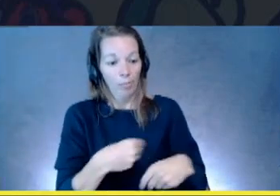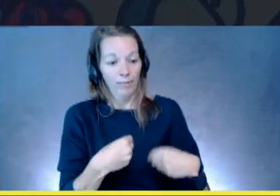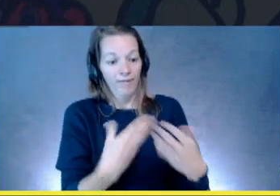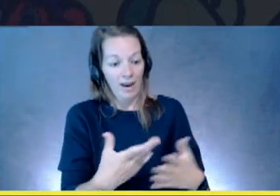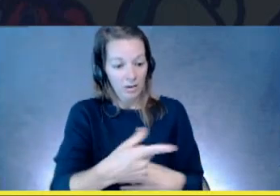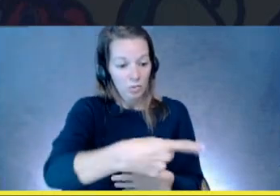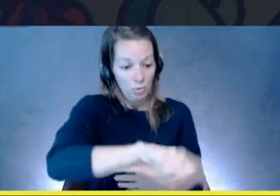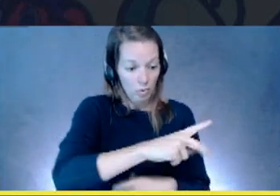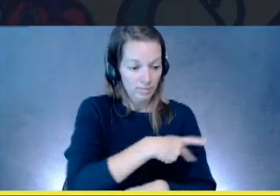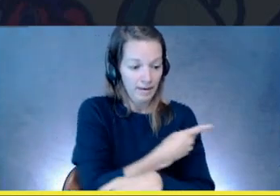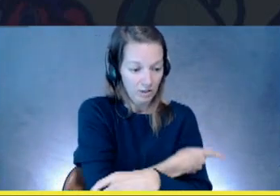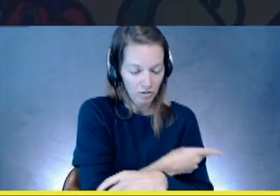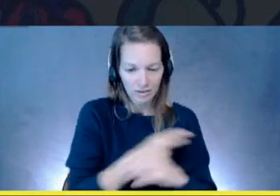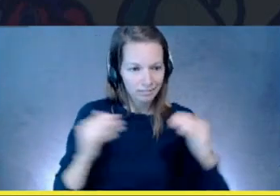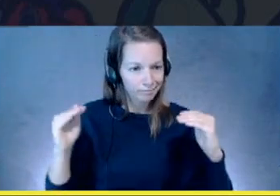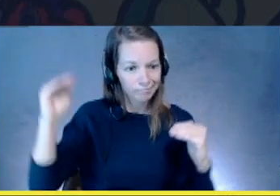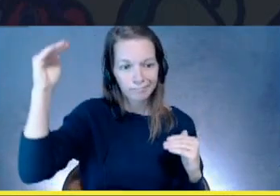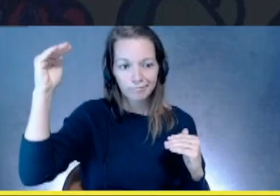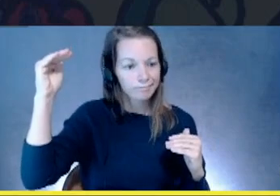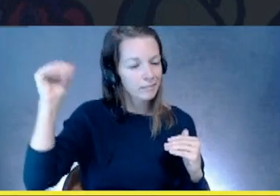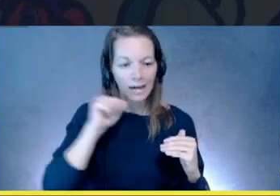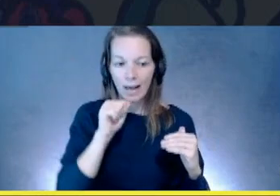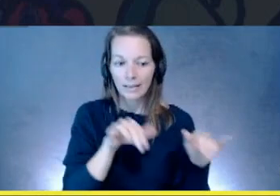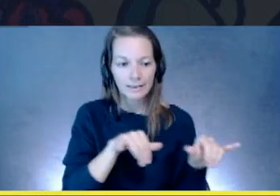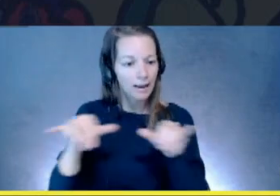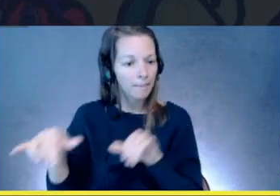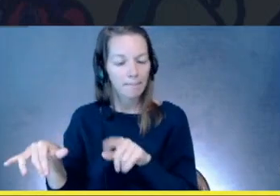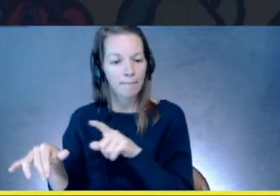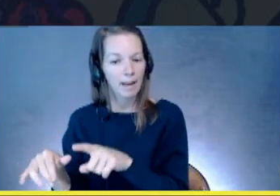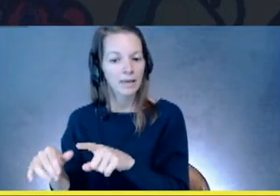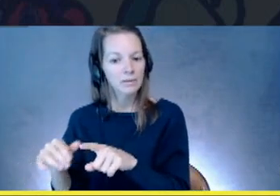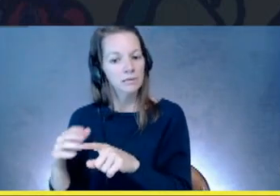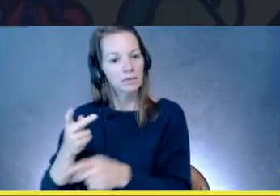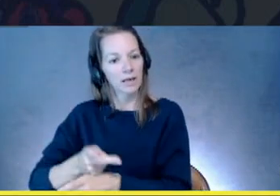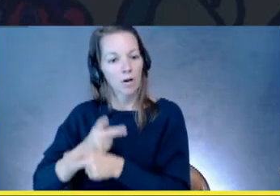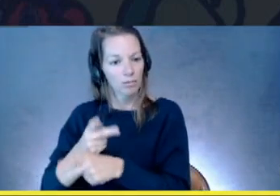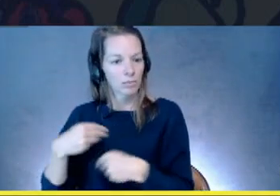does not meet the same standard as the care that is being